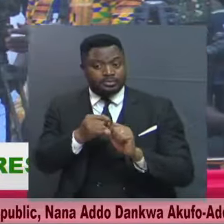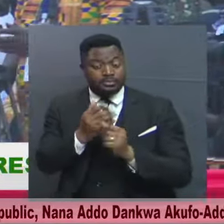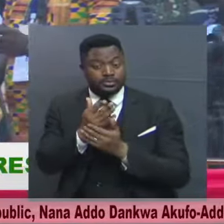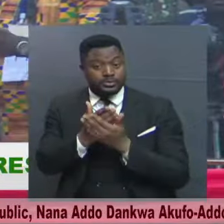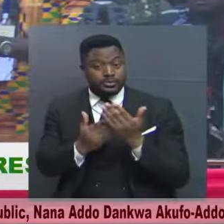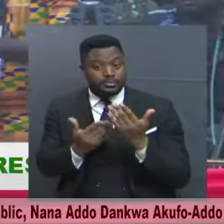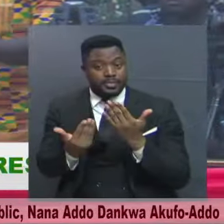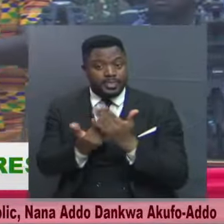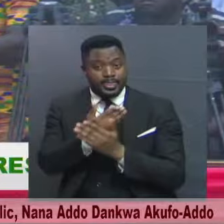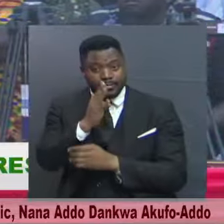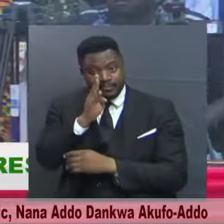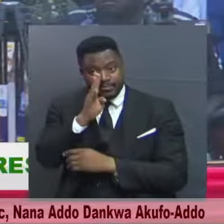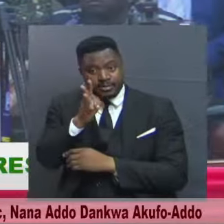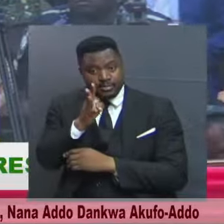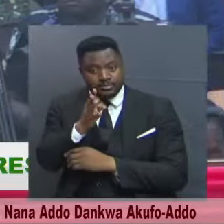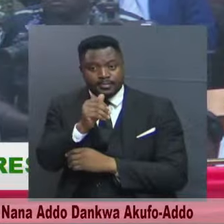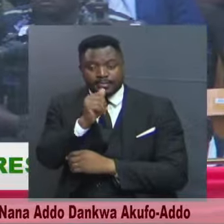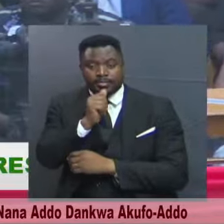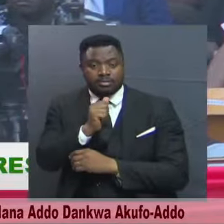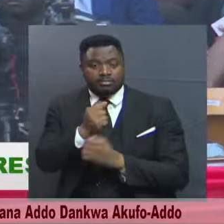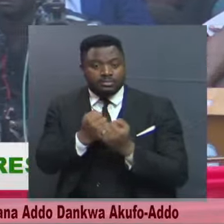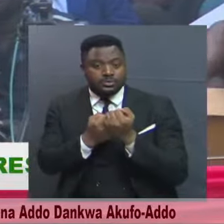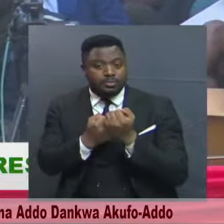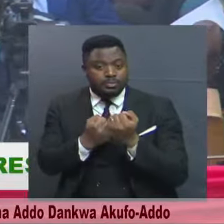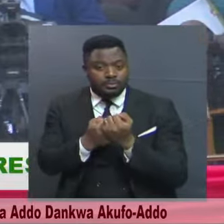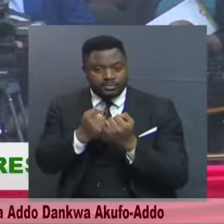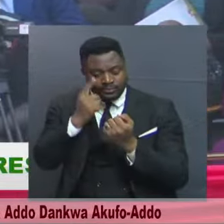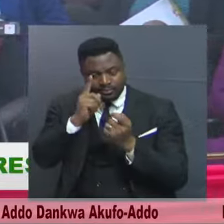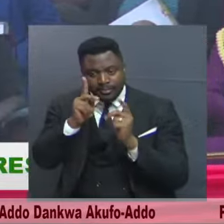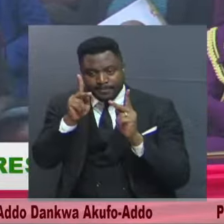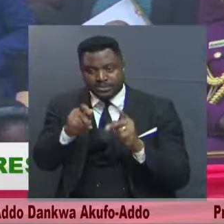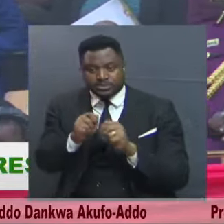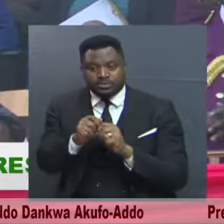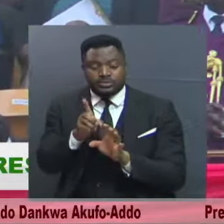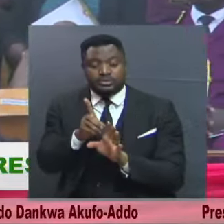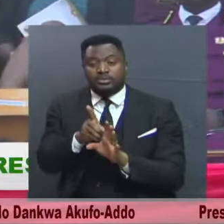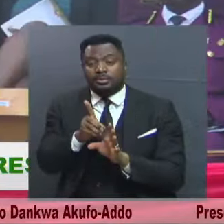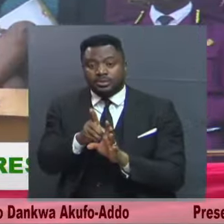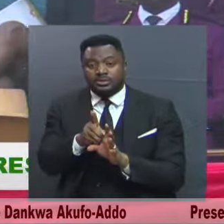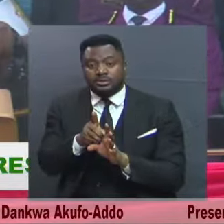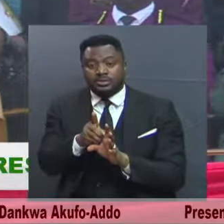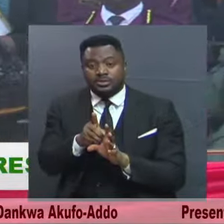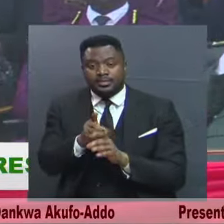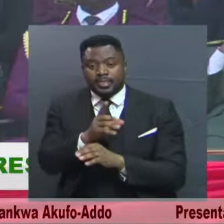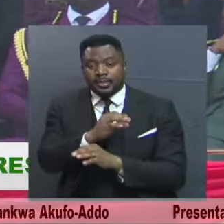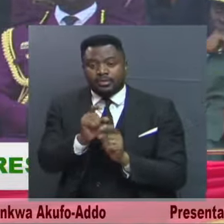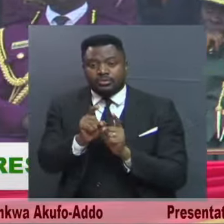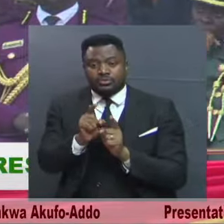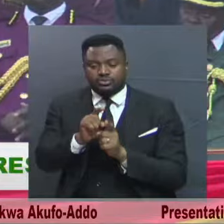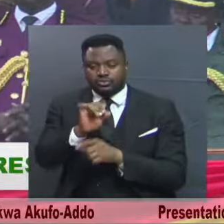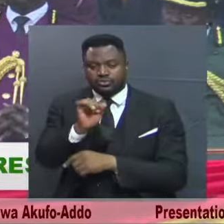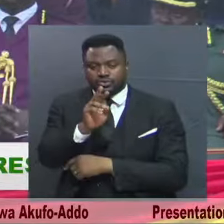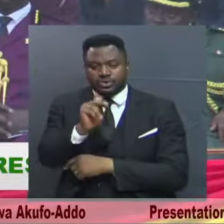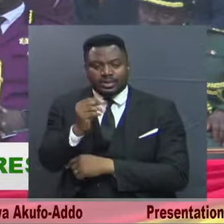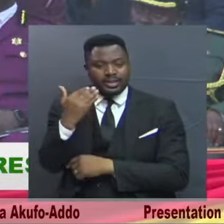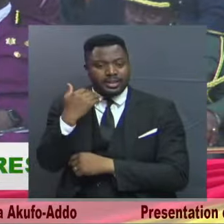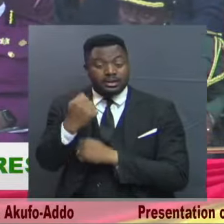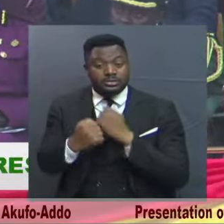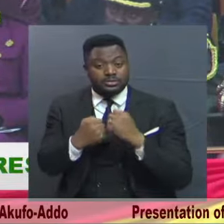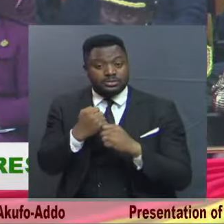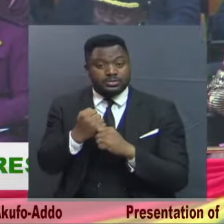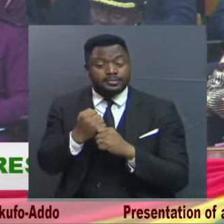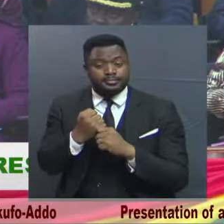interventions directed theiving support for persons with disabilities in June last year a